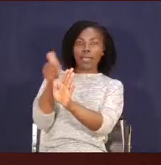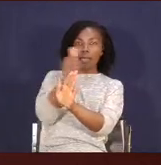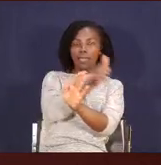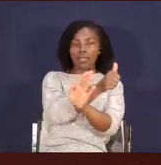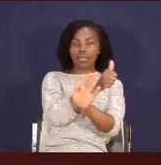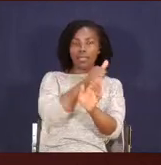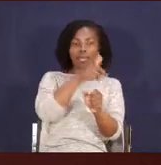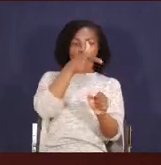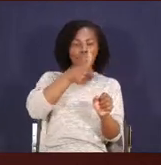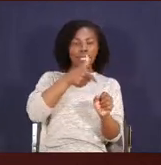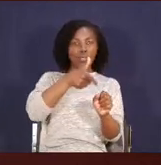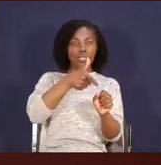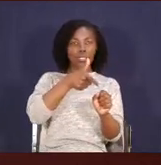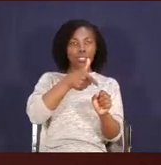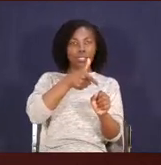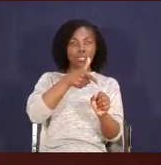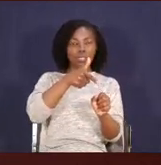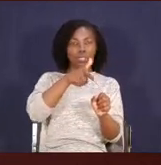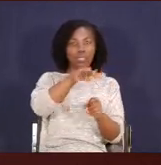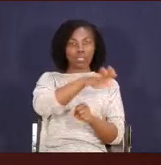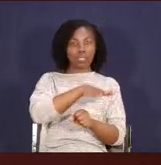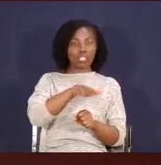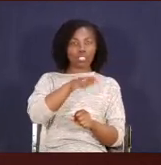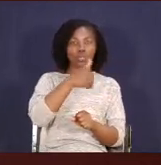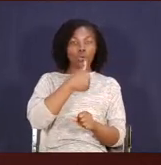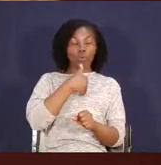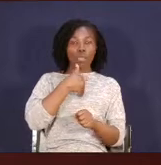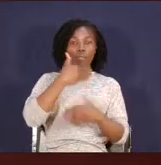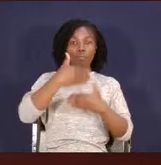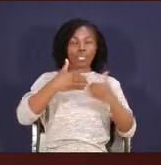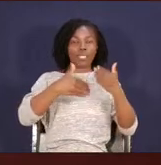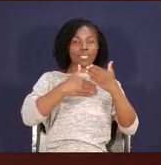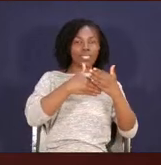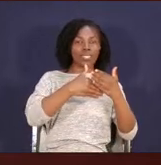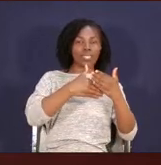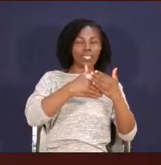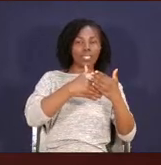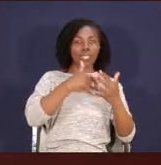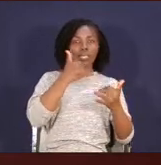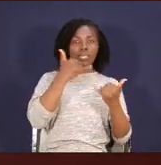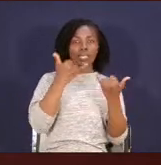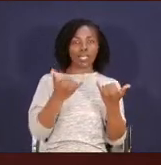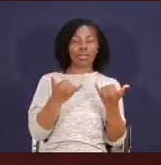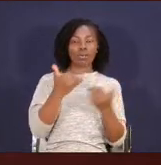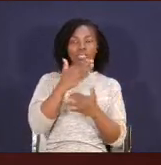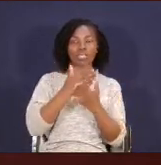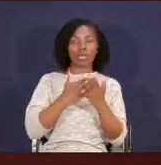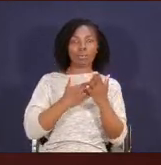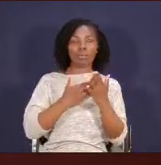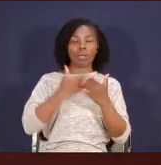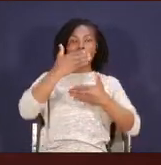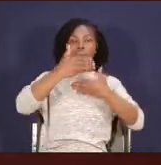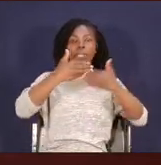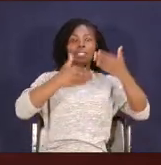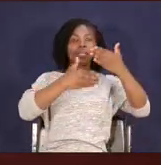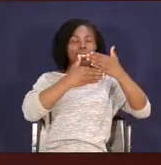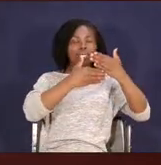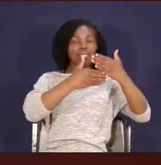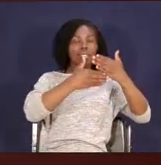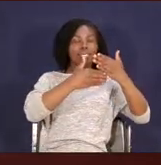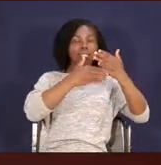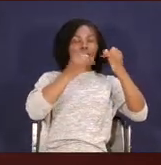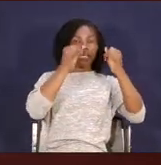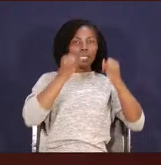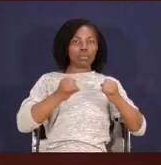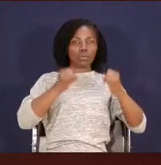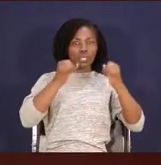some buildings that look kind of hidden. And recently, when I've gone there, there are even some other high-rise buildings, Deacon Gishane, that have come there, really